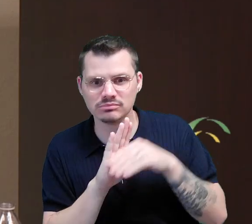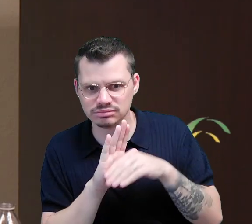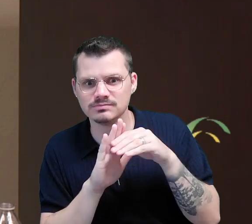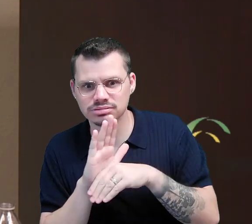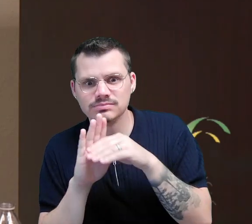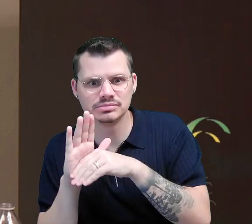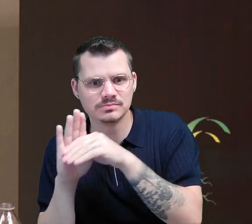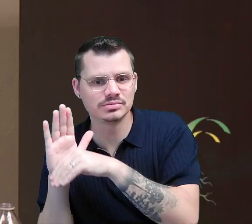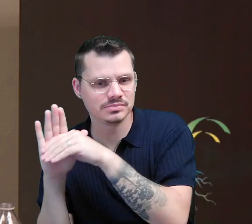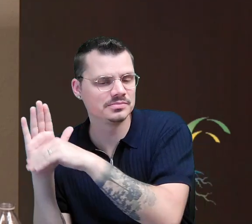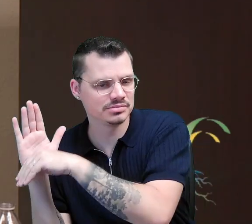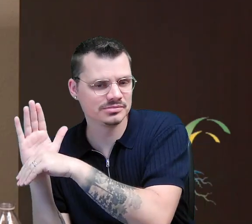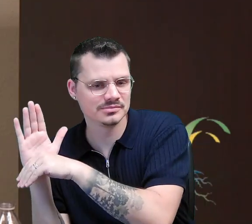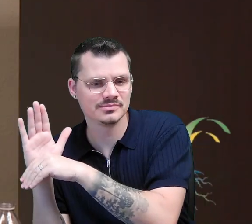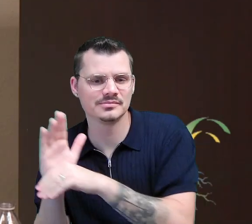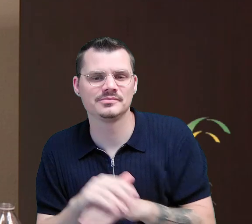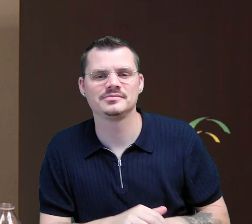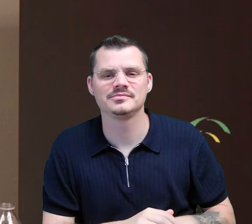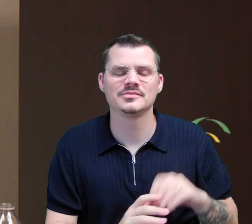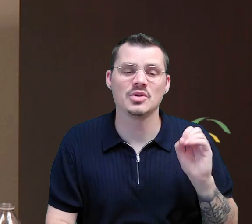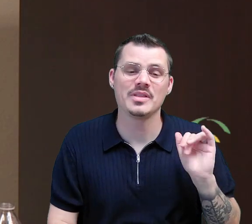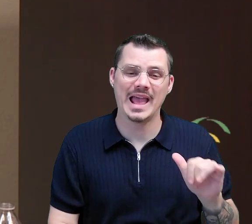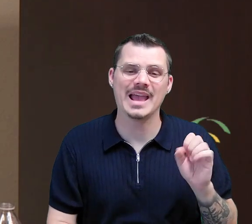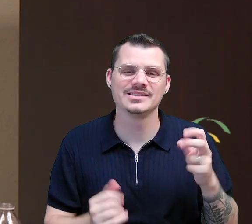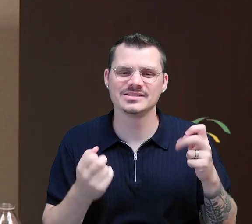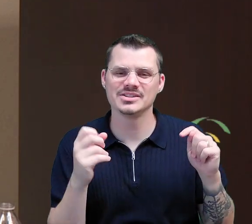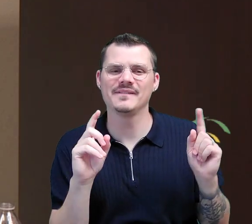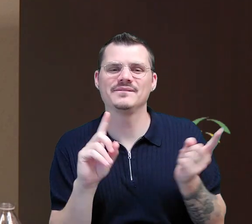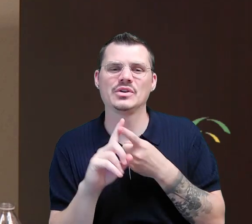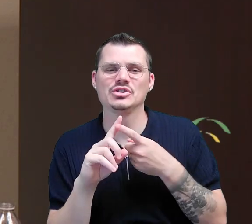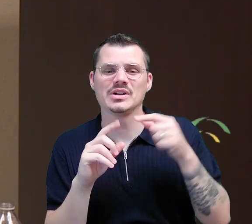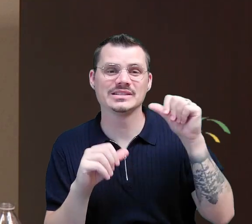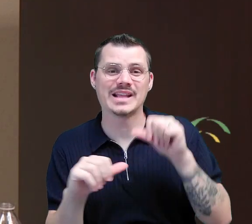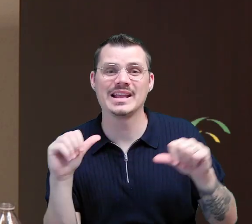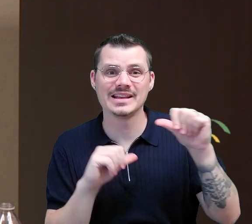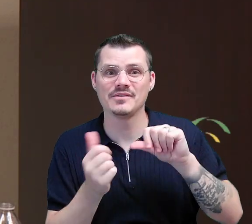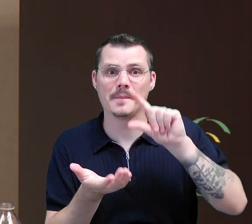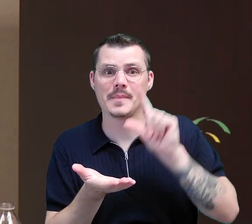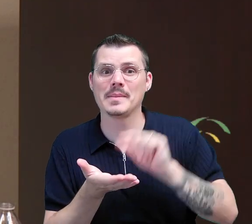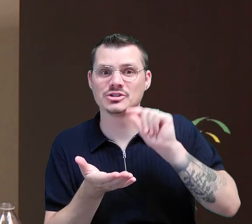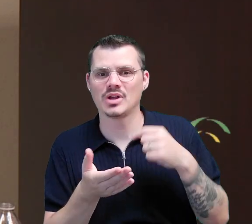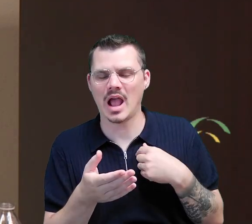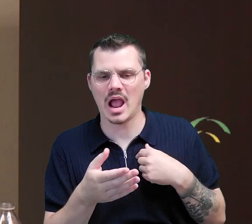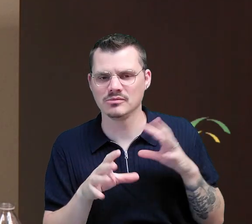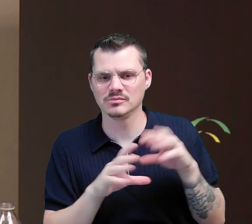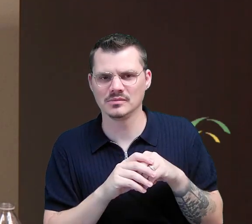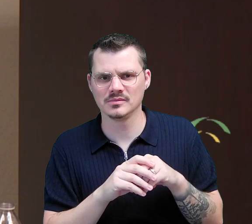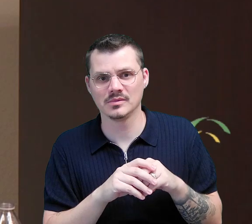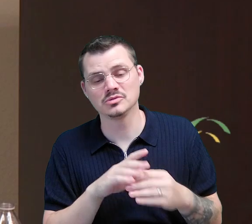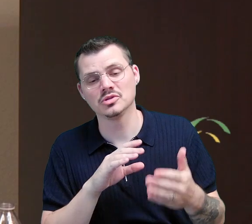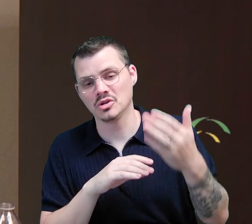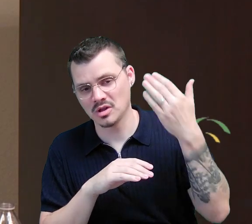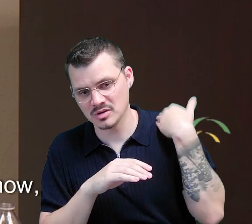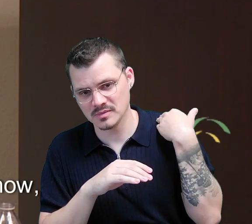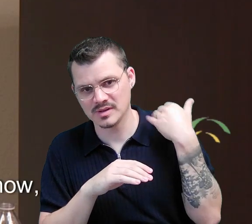range. So that actually is the first scientific publication I was in. That was a long